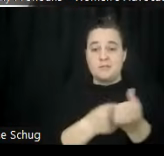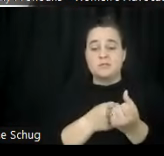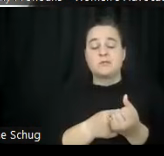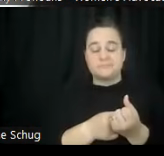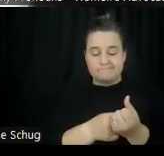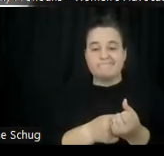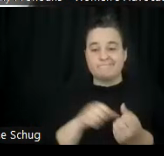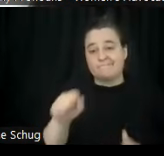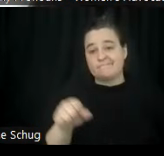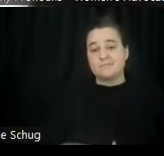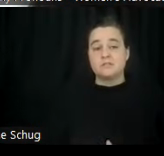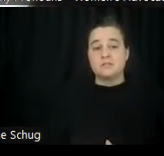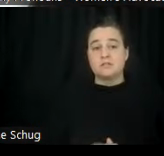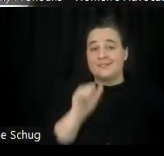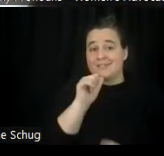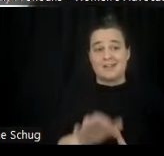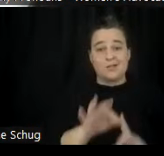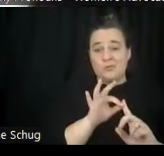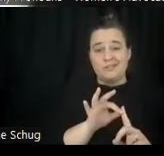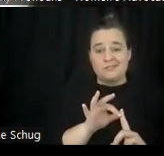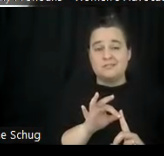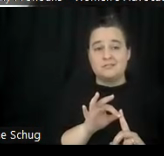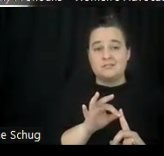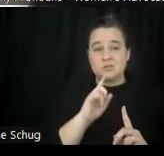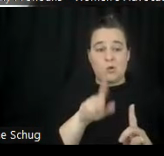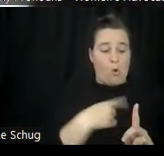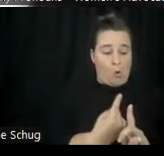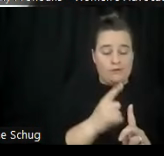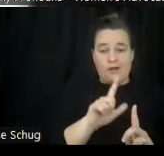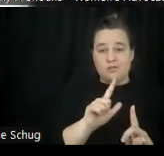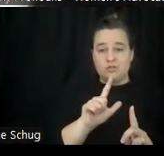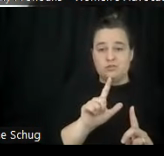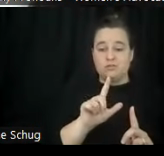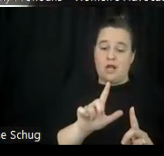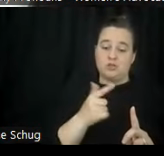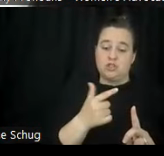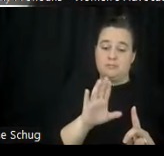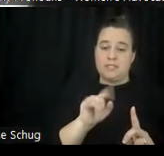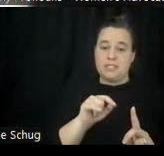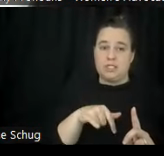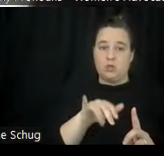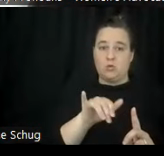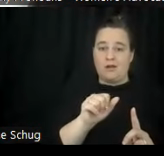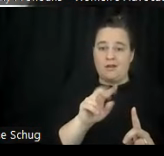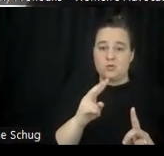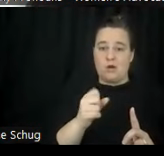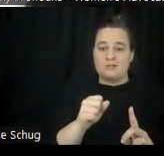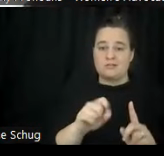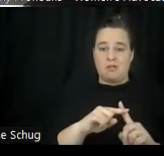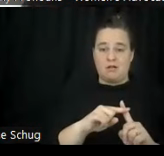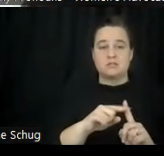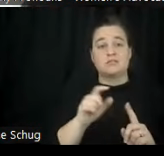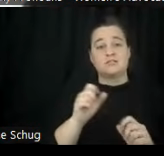Yeah, and I mean, that's not something that's unique to only LGBTQIA2 plus survivors. There's plenty of